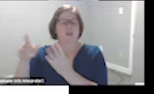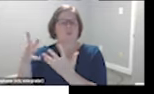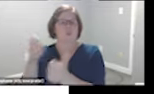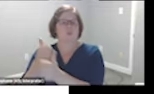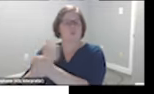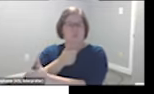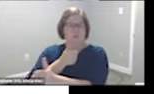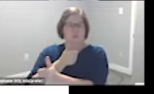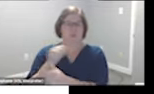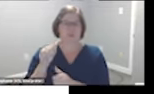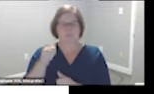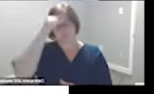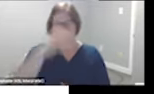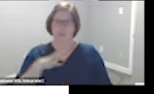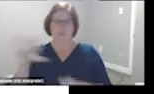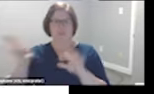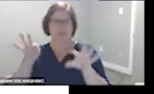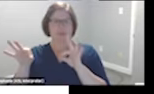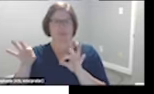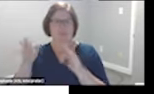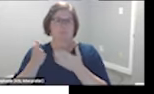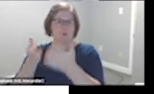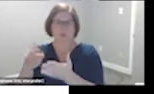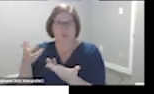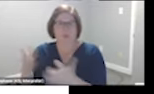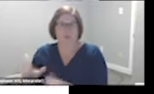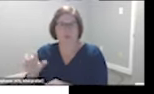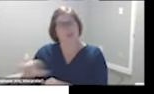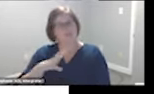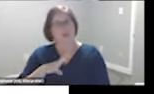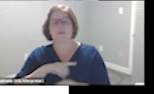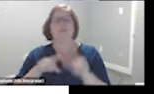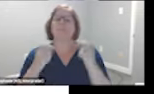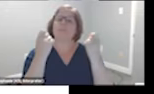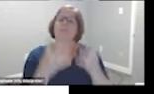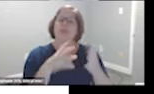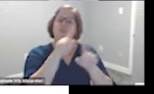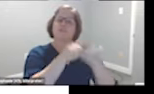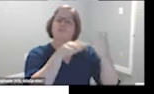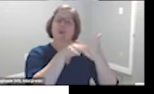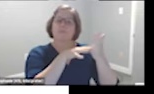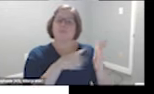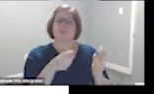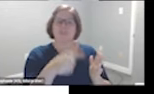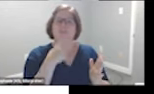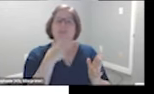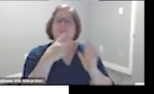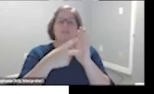when selecting proposals, which of course is good, but many astronomers, instead of saying double anonymous, are saying double